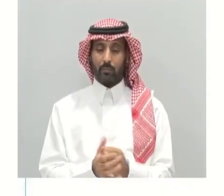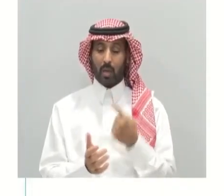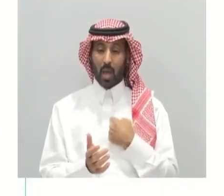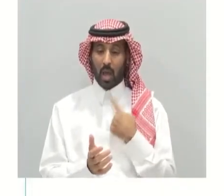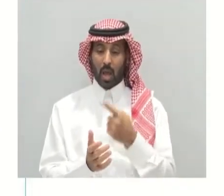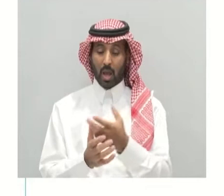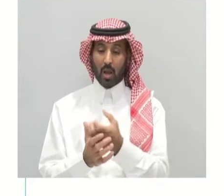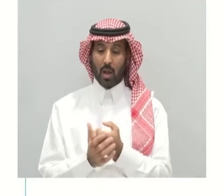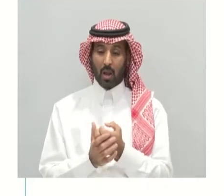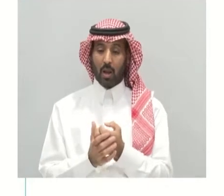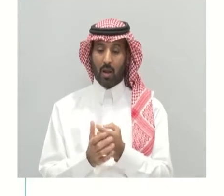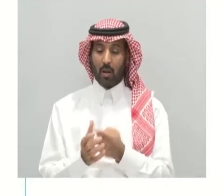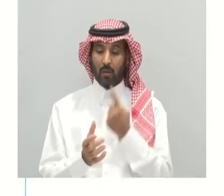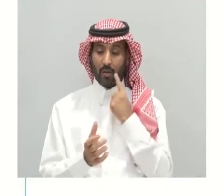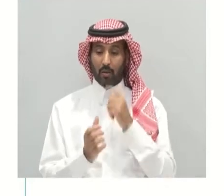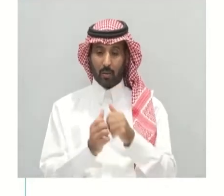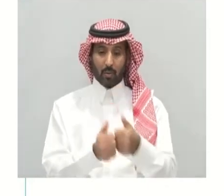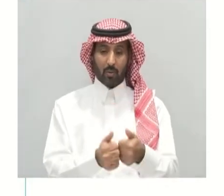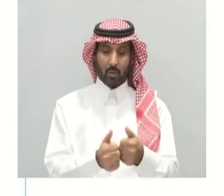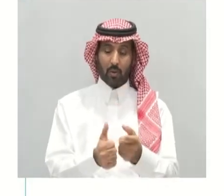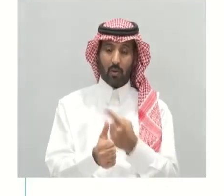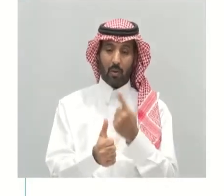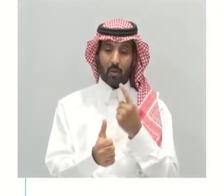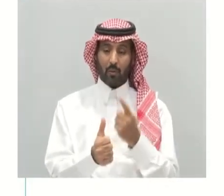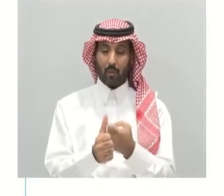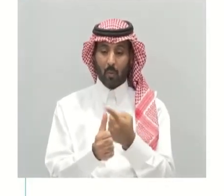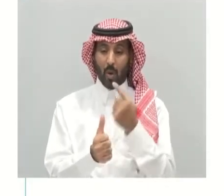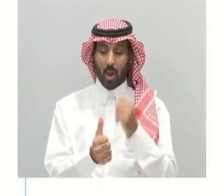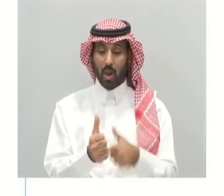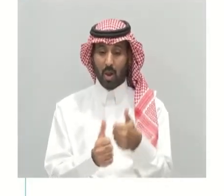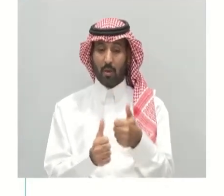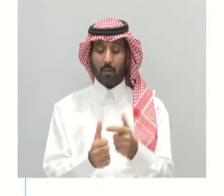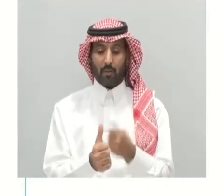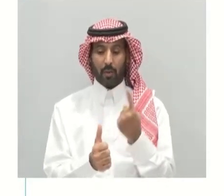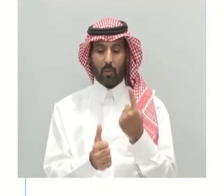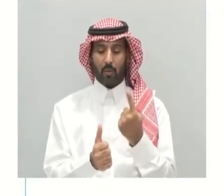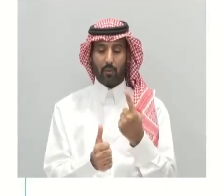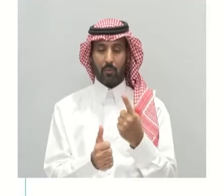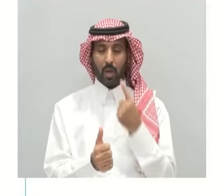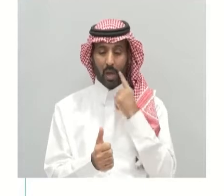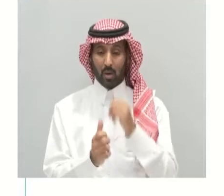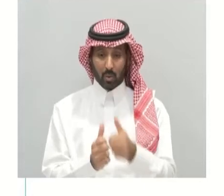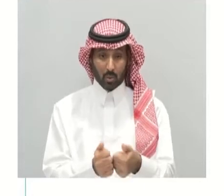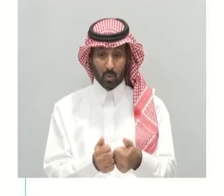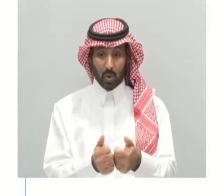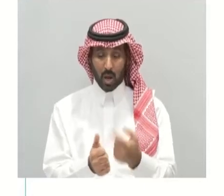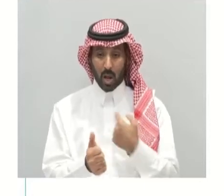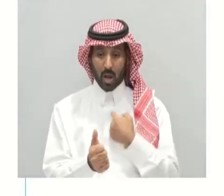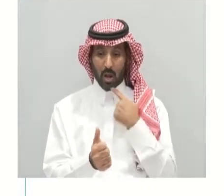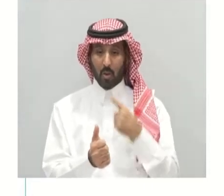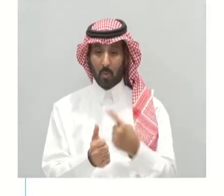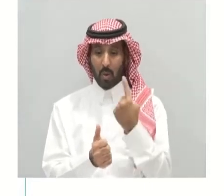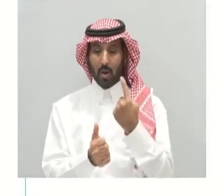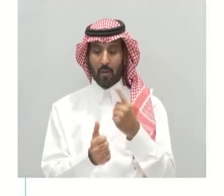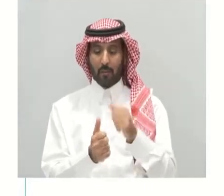I got first place in a race. Say with me, I got